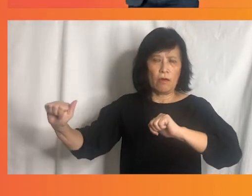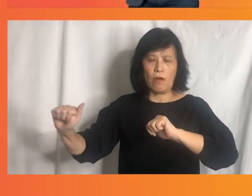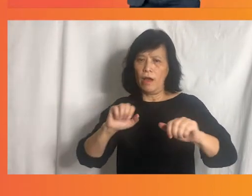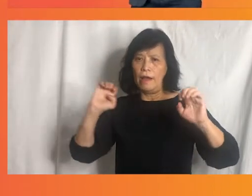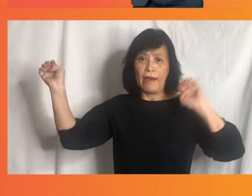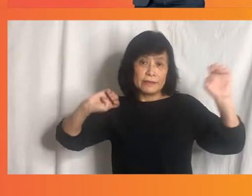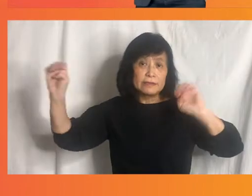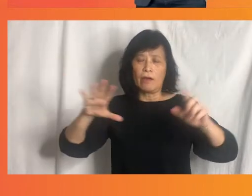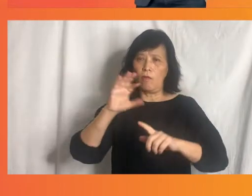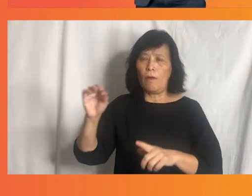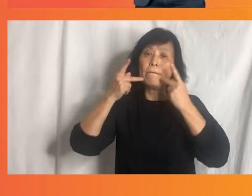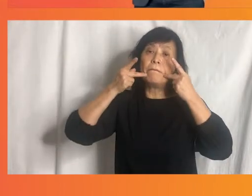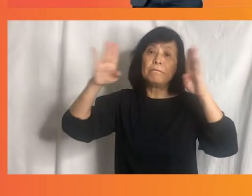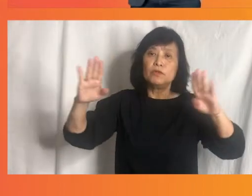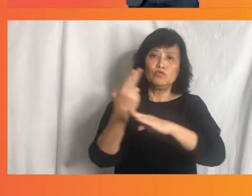gym setting.